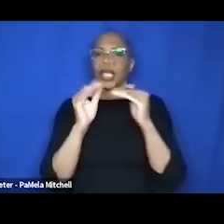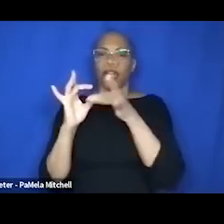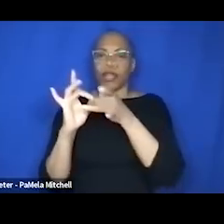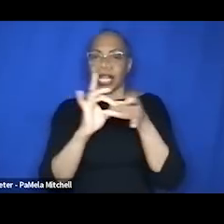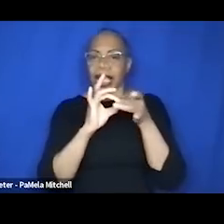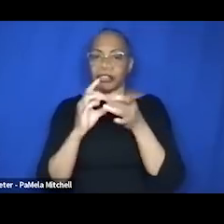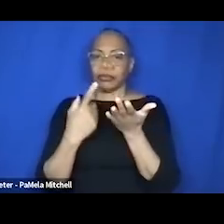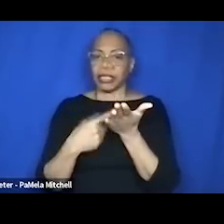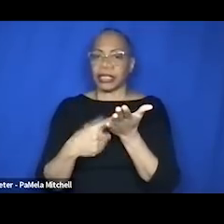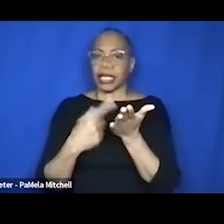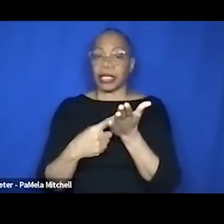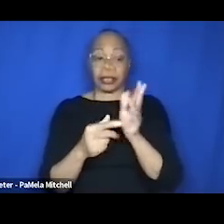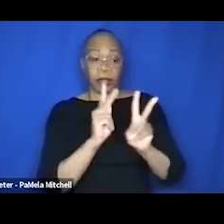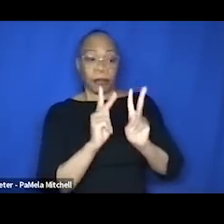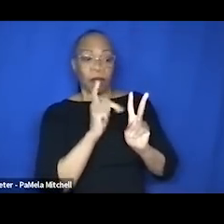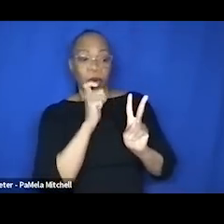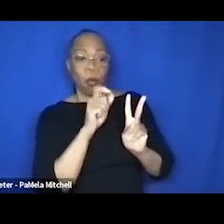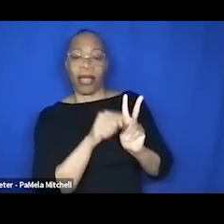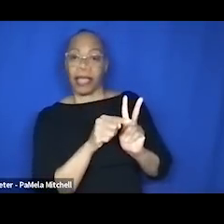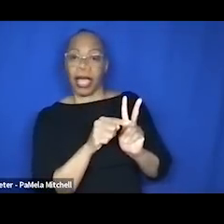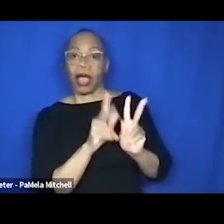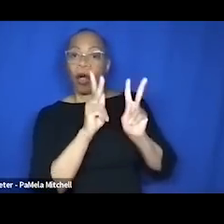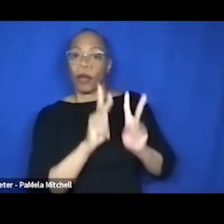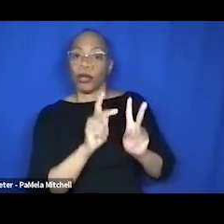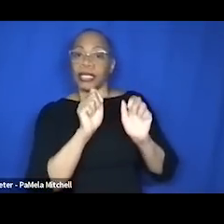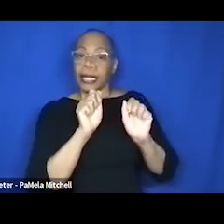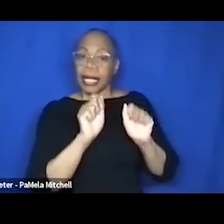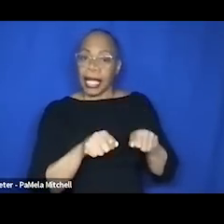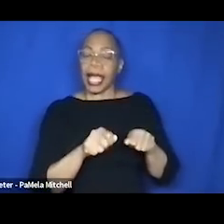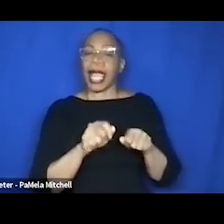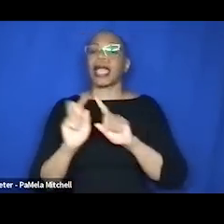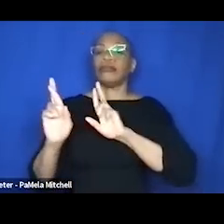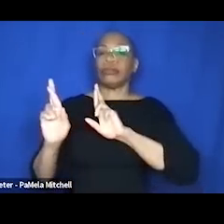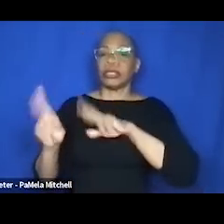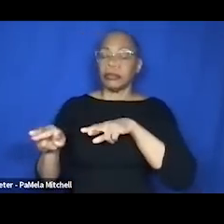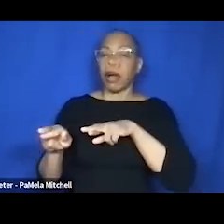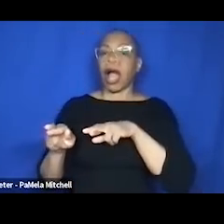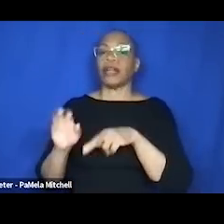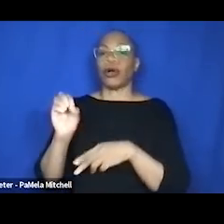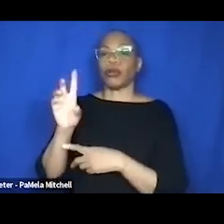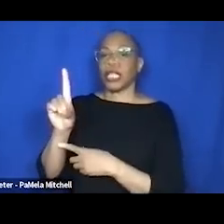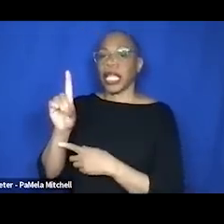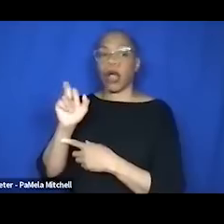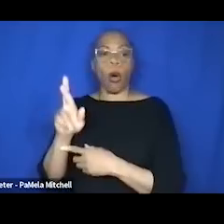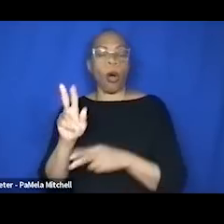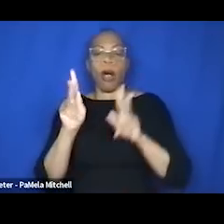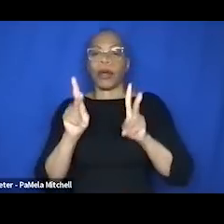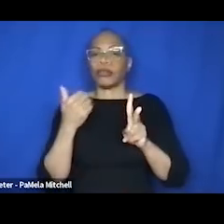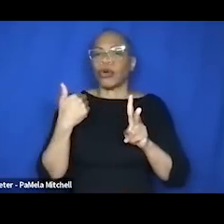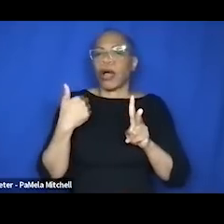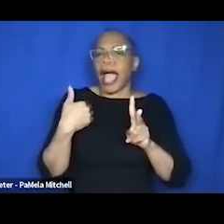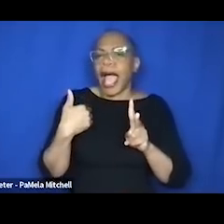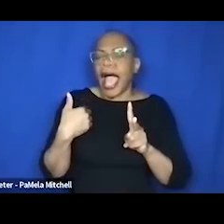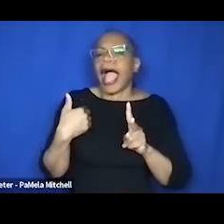people are present, someone is there to respond to an overdose, someone may be there to help someone who's in trouble, who's having some type of a mental health crisis or even a